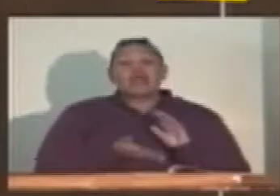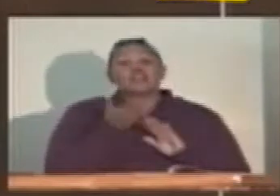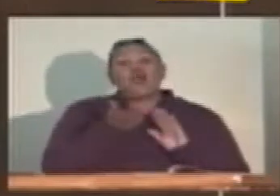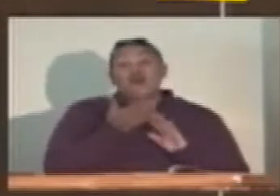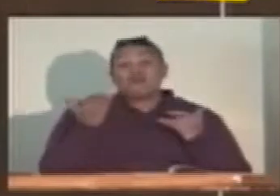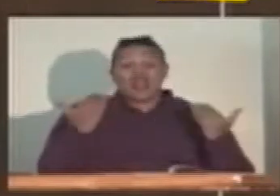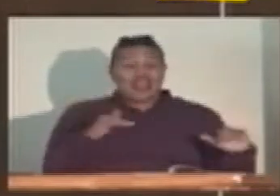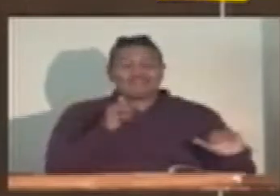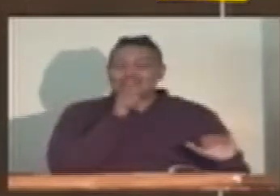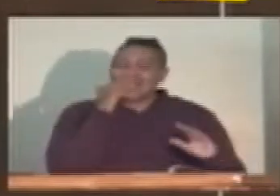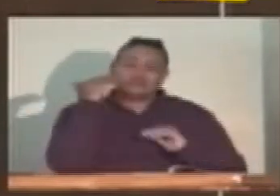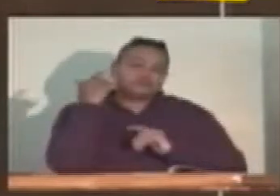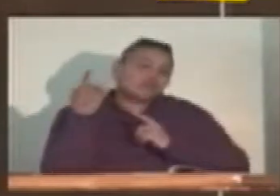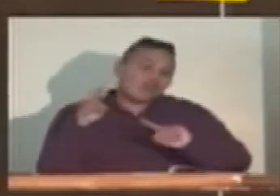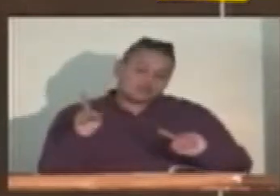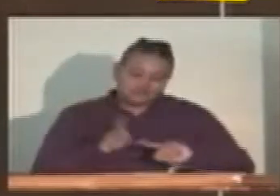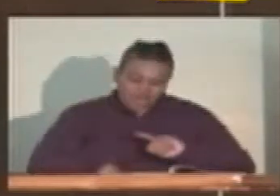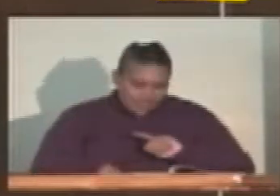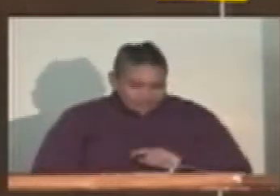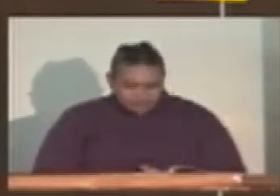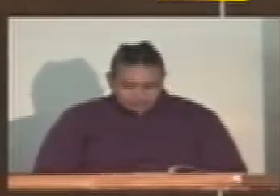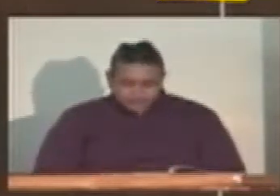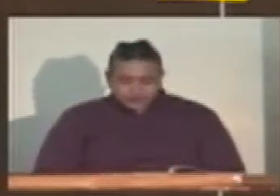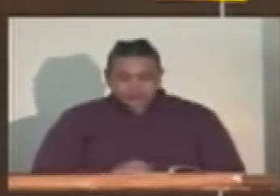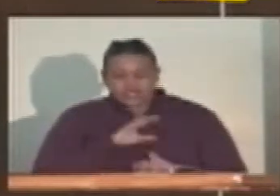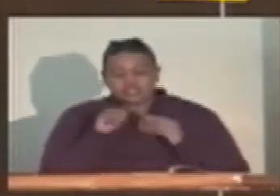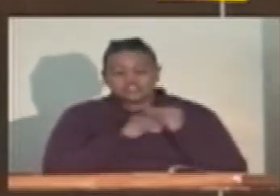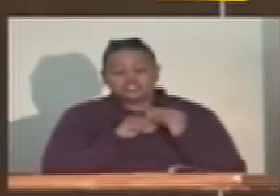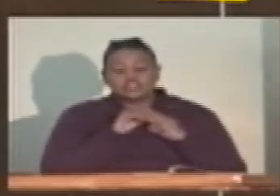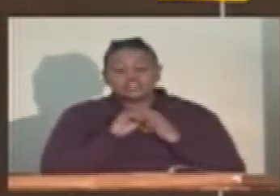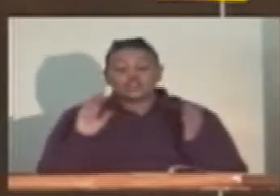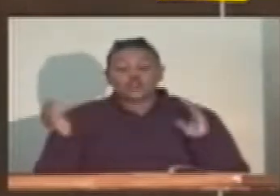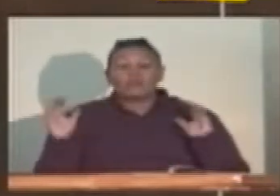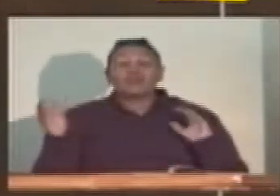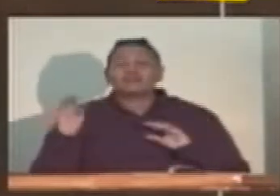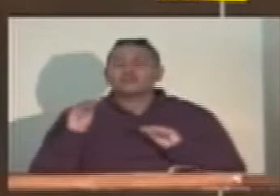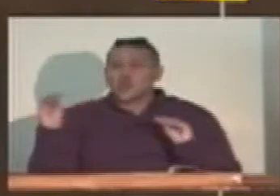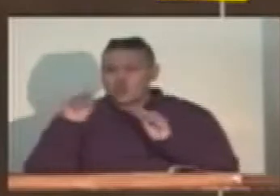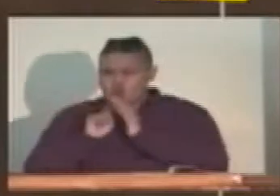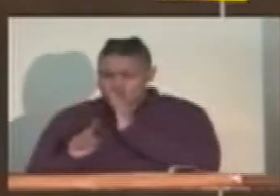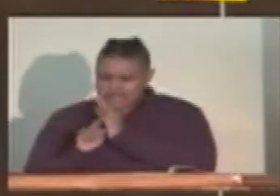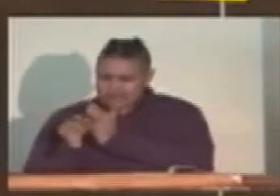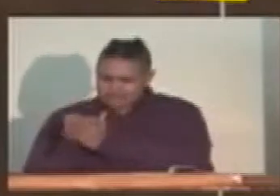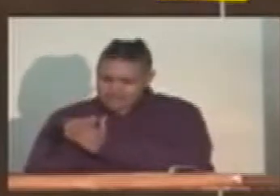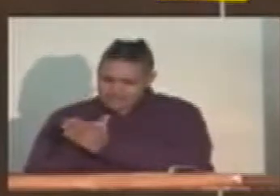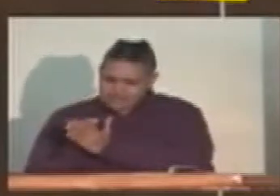present operating levels. Additionally, in